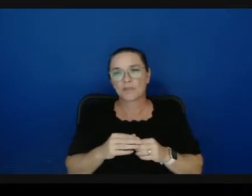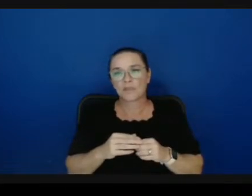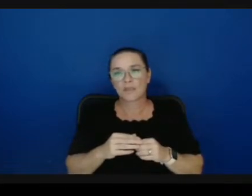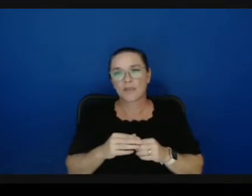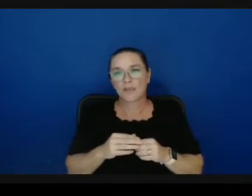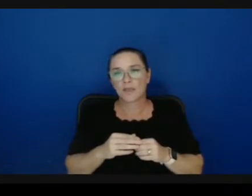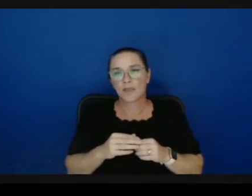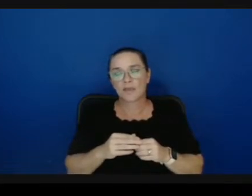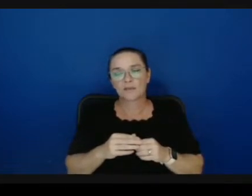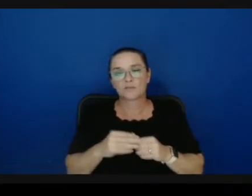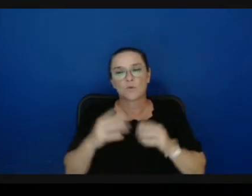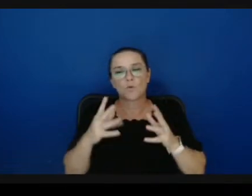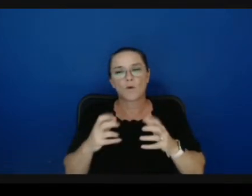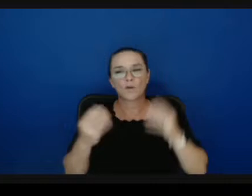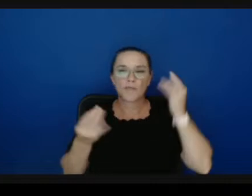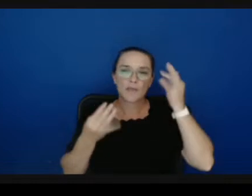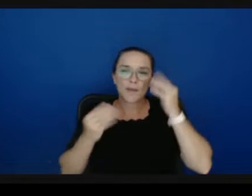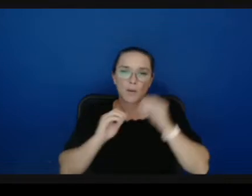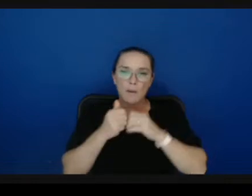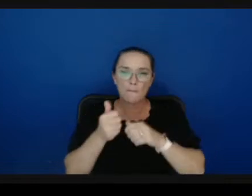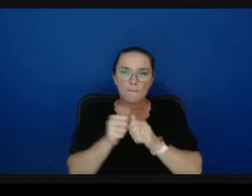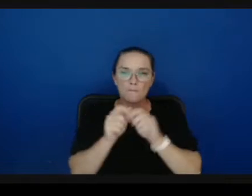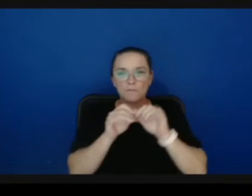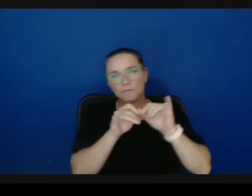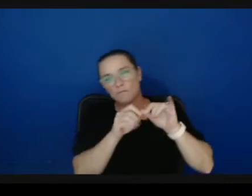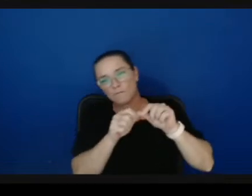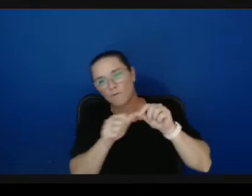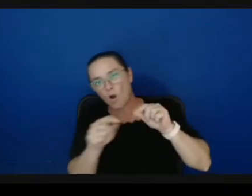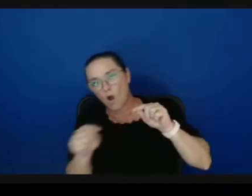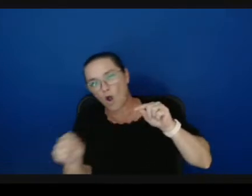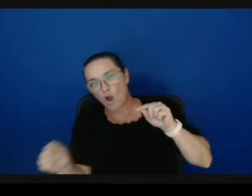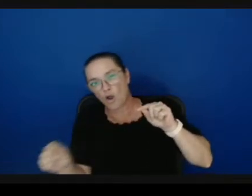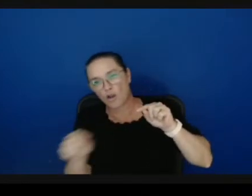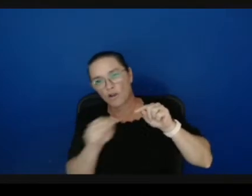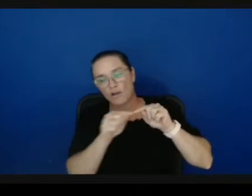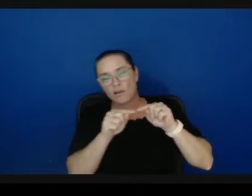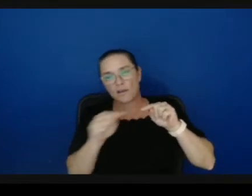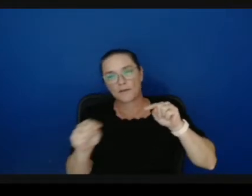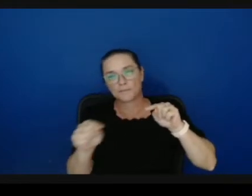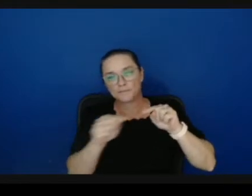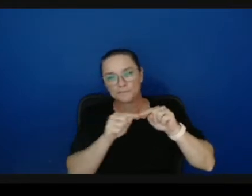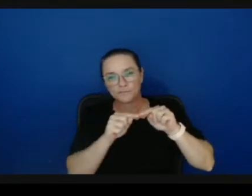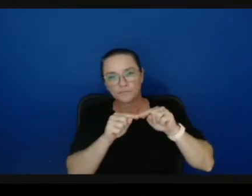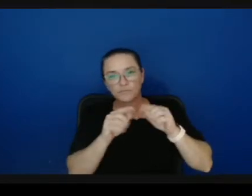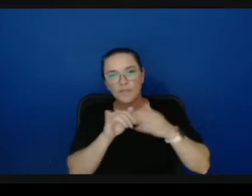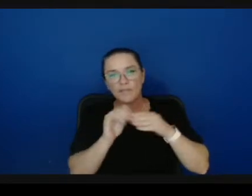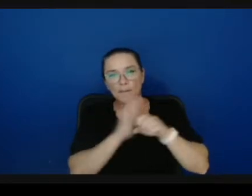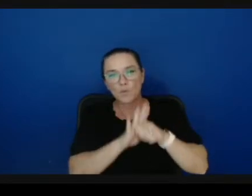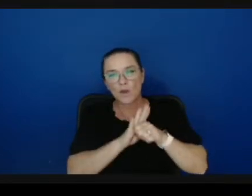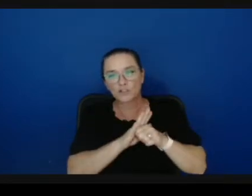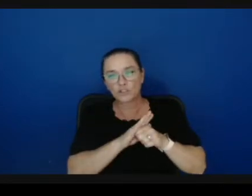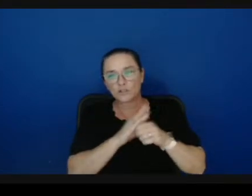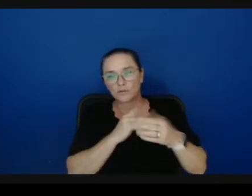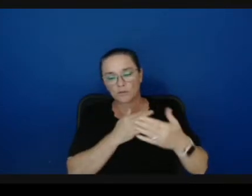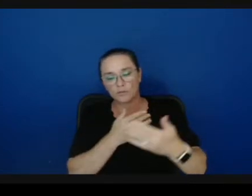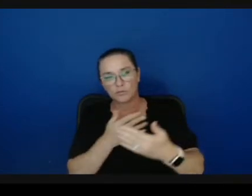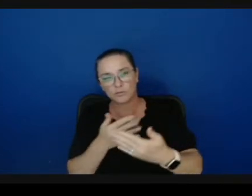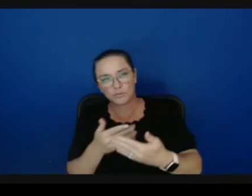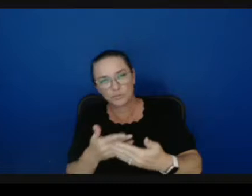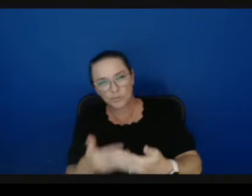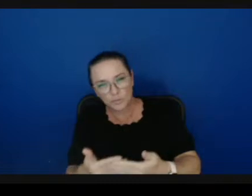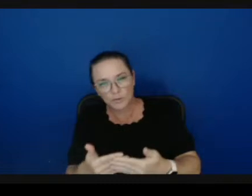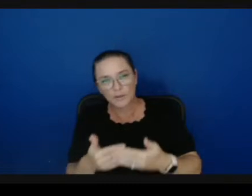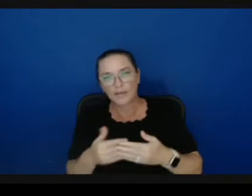wave actually reached. And so we're seeing earthquakes all the way up to the bend of the Upper East Rift and the Middle East Rift zone right here. And